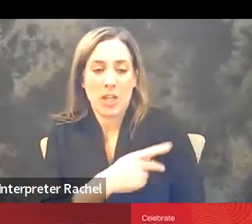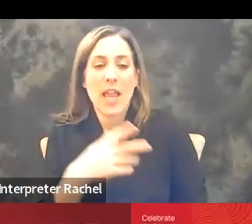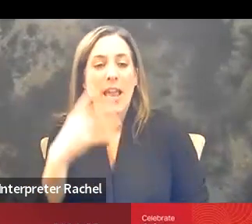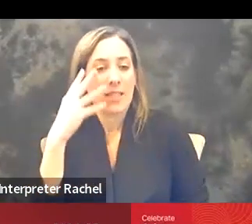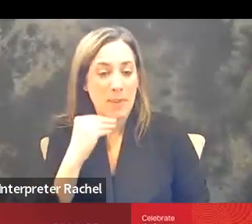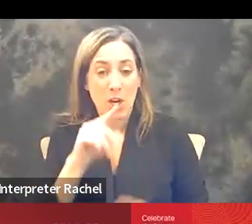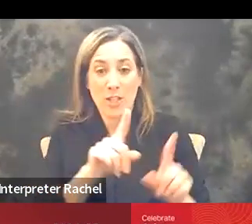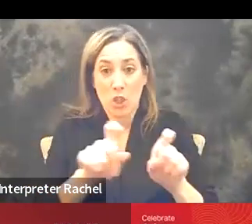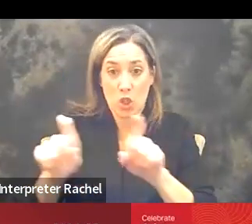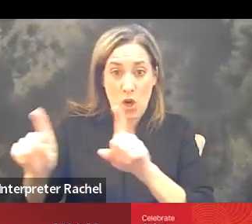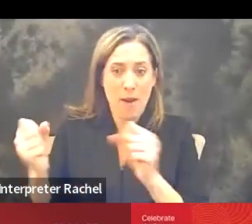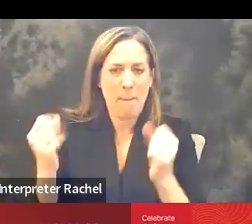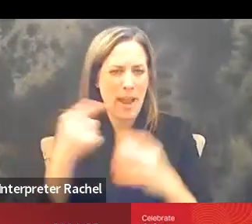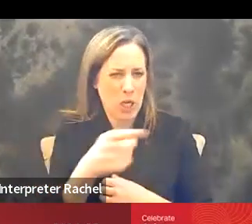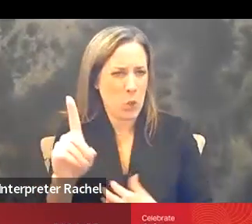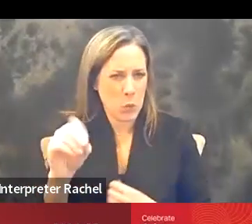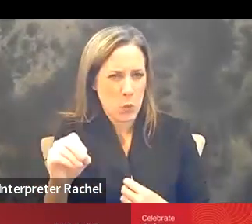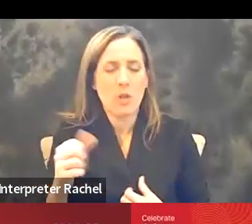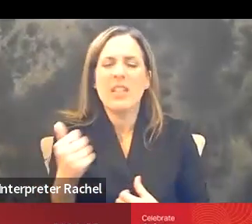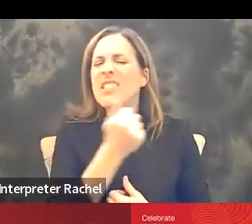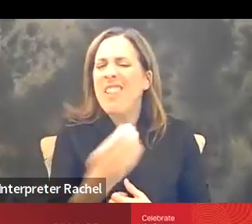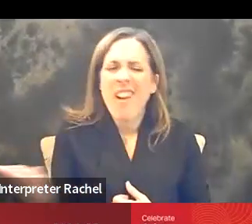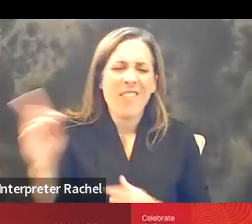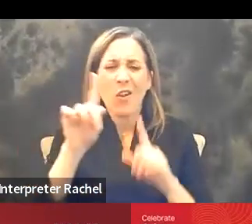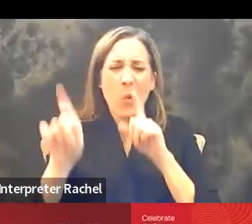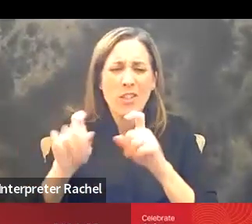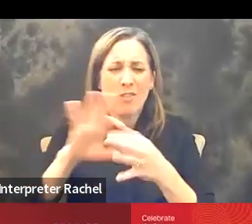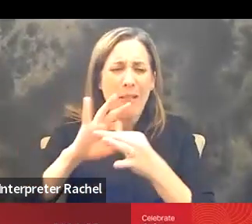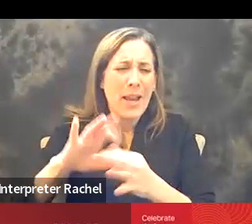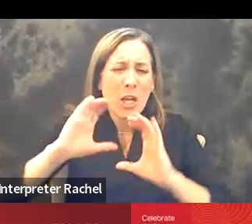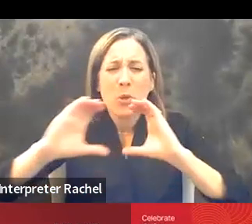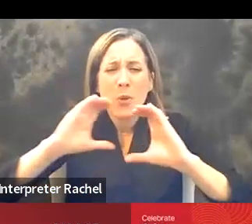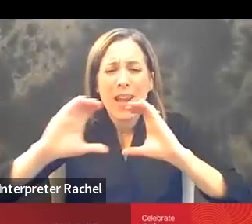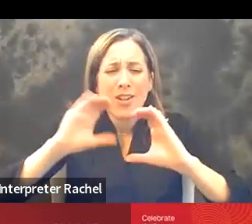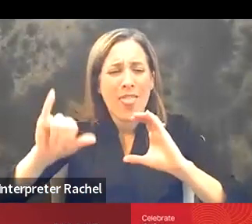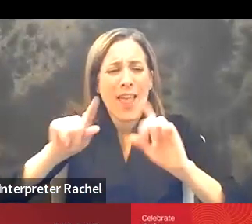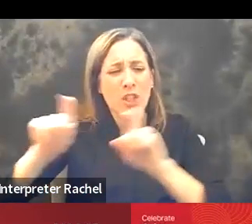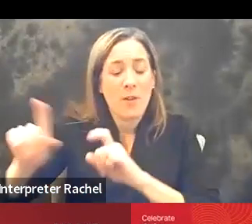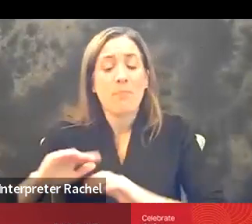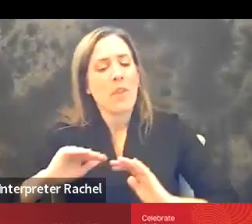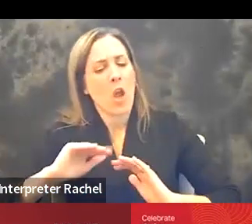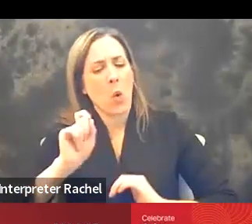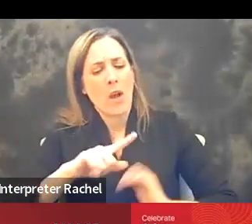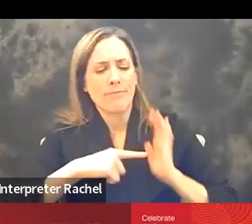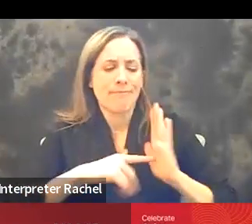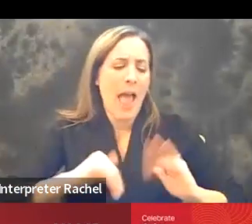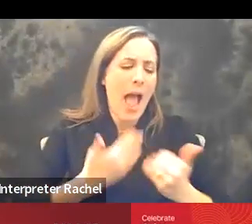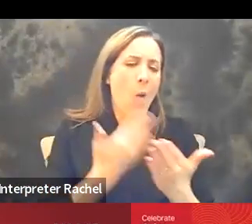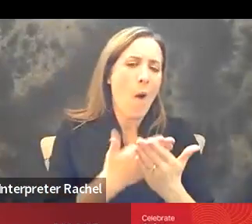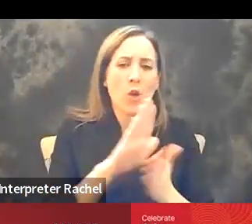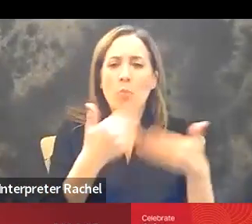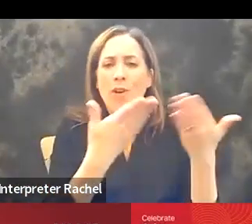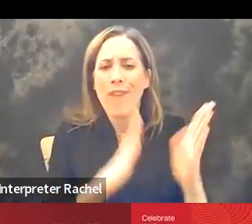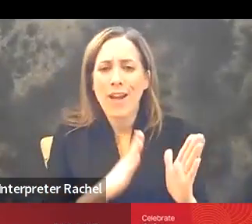you do, there are numerous questions about communication on that survey. How well did your providers explain things in a way that you